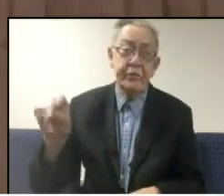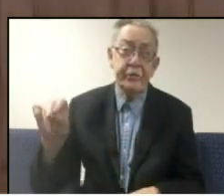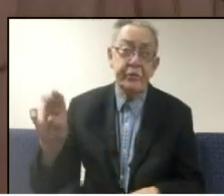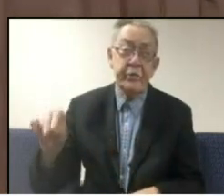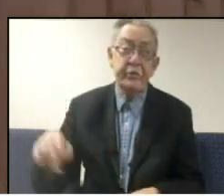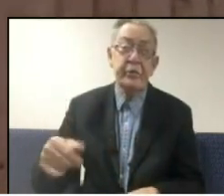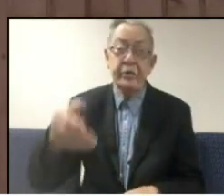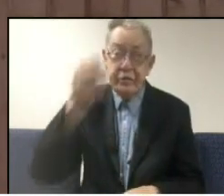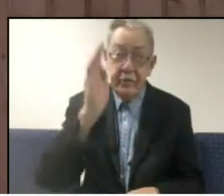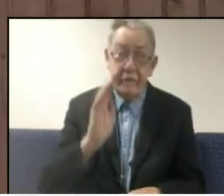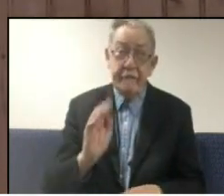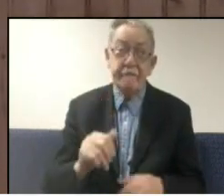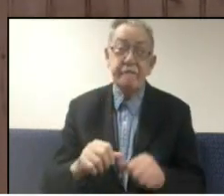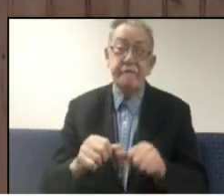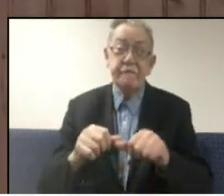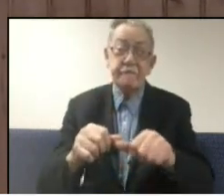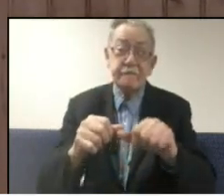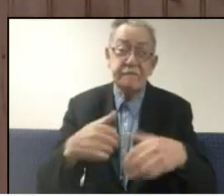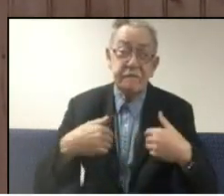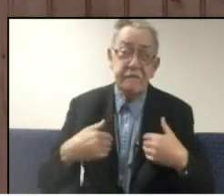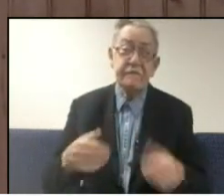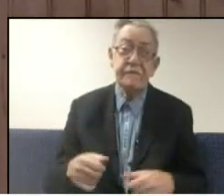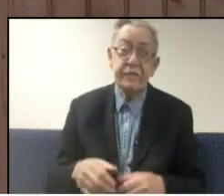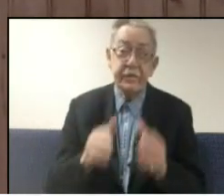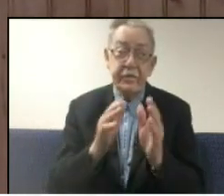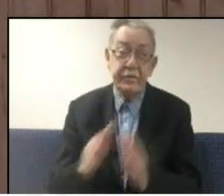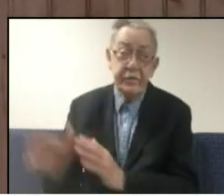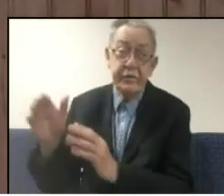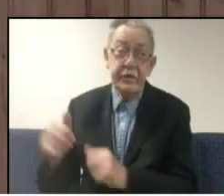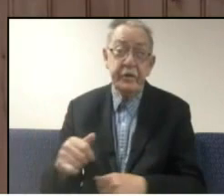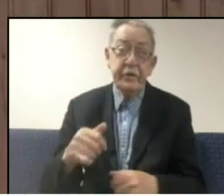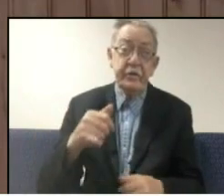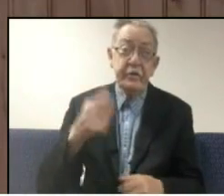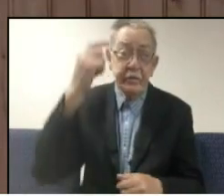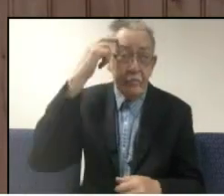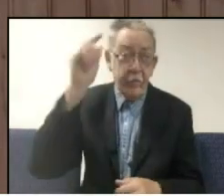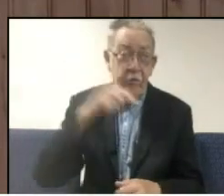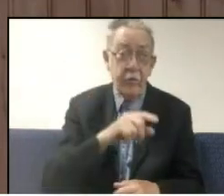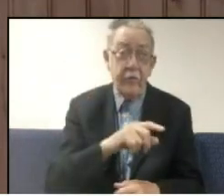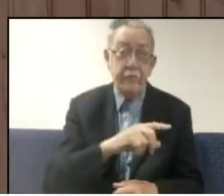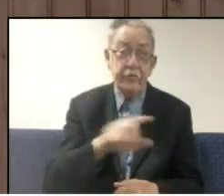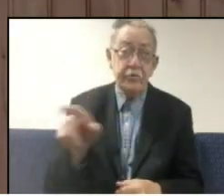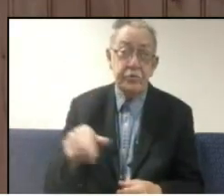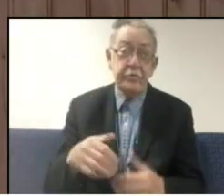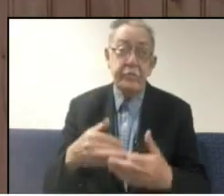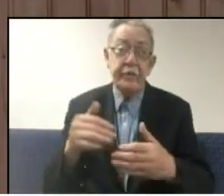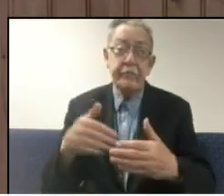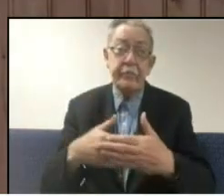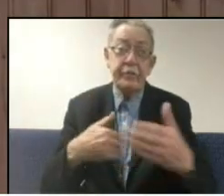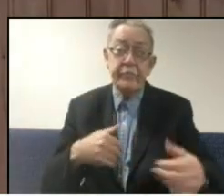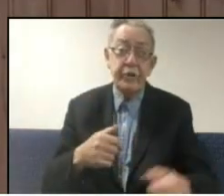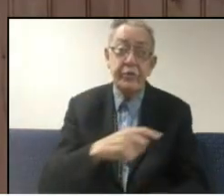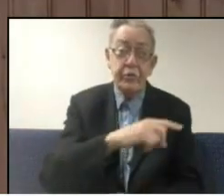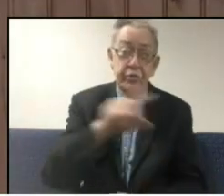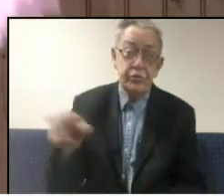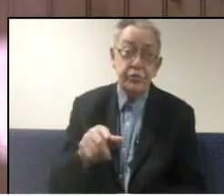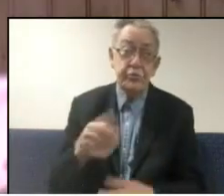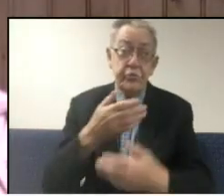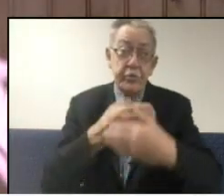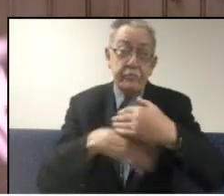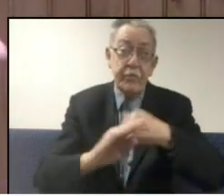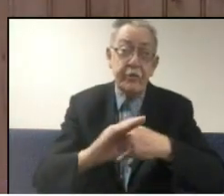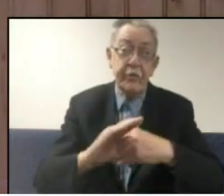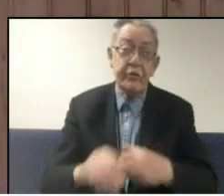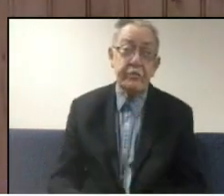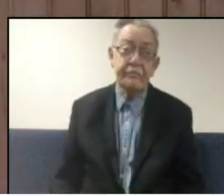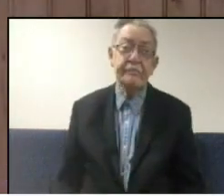has a plan and a purpose for you that He derived before you were even born. In fact, it is